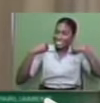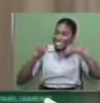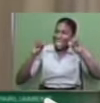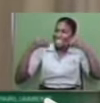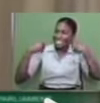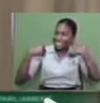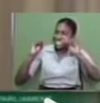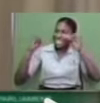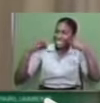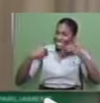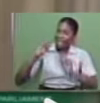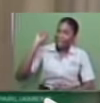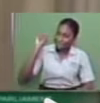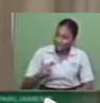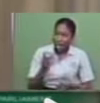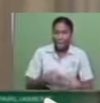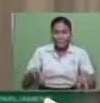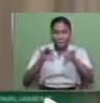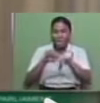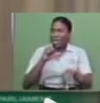It is not a seller's market.